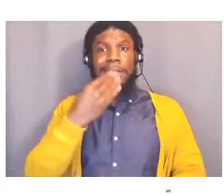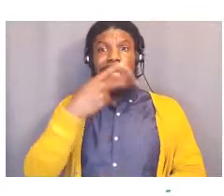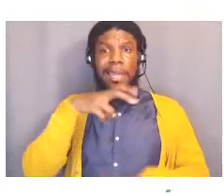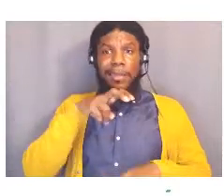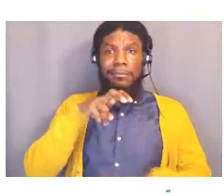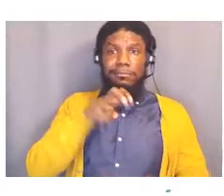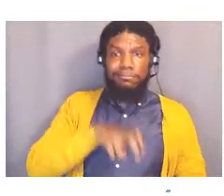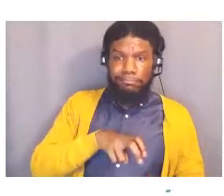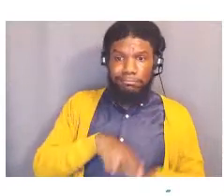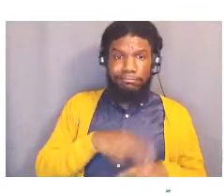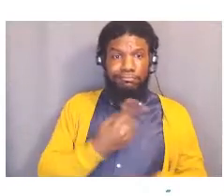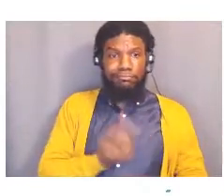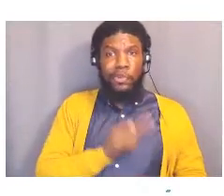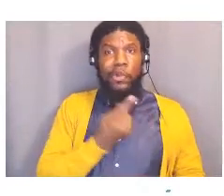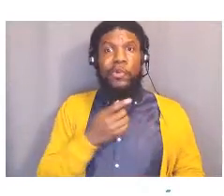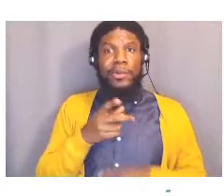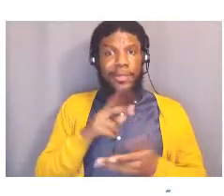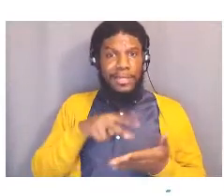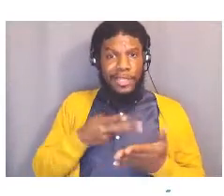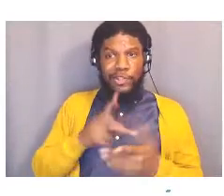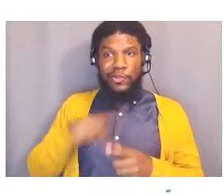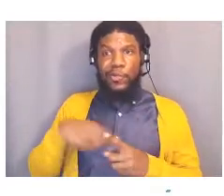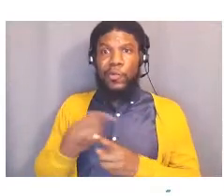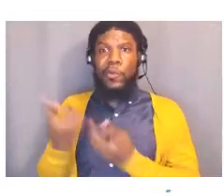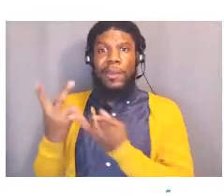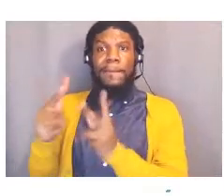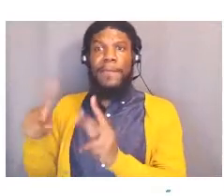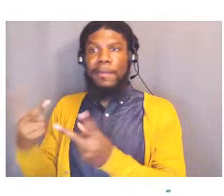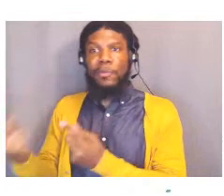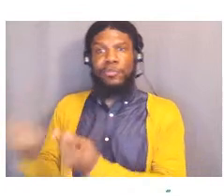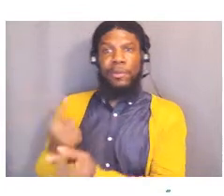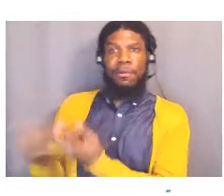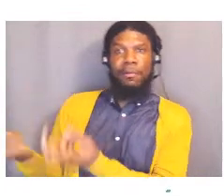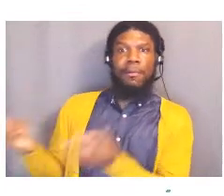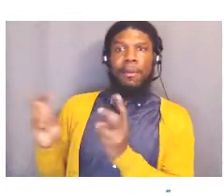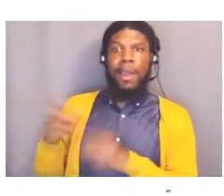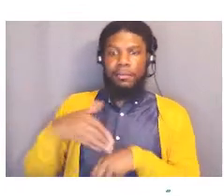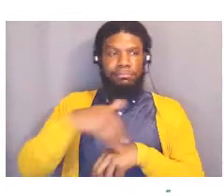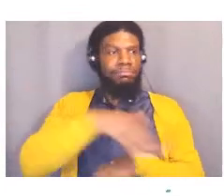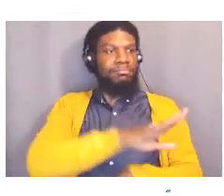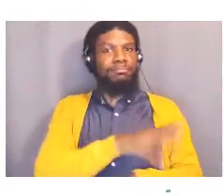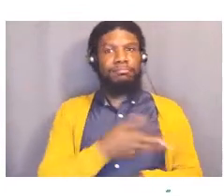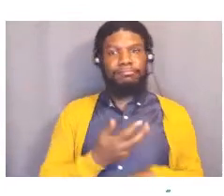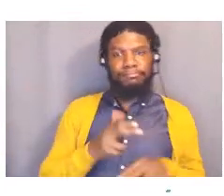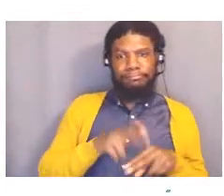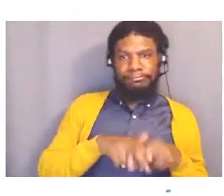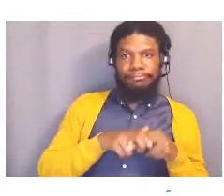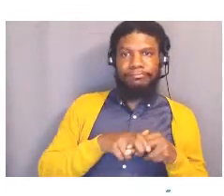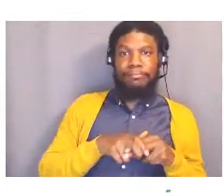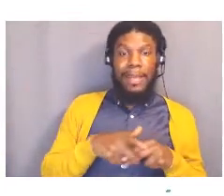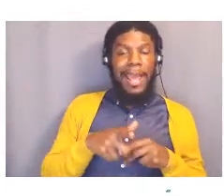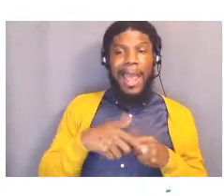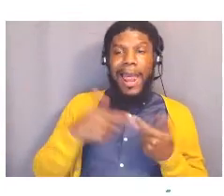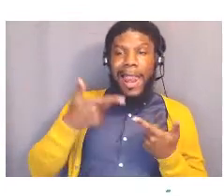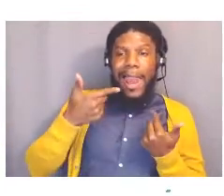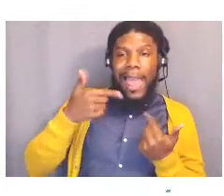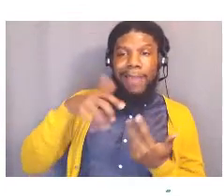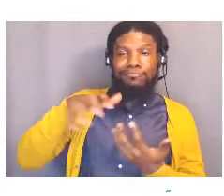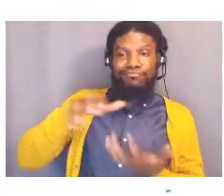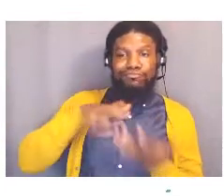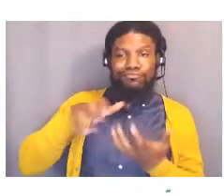company comes. I laugh, I eat well, and I grow strong.